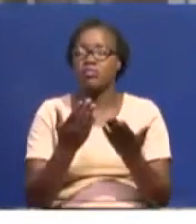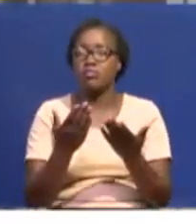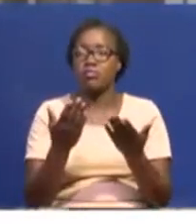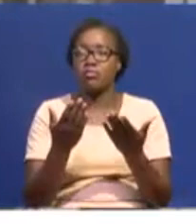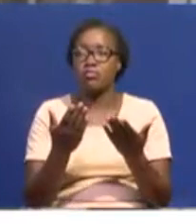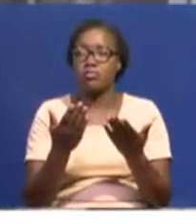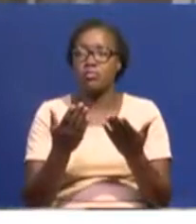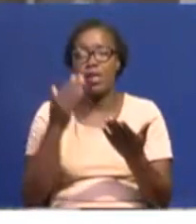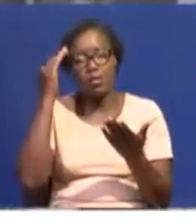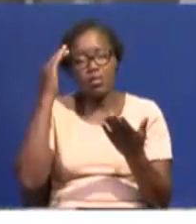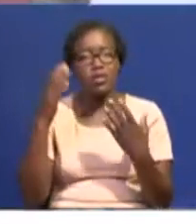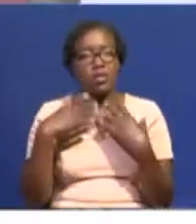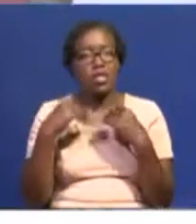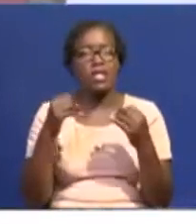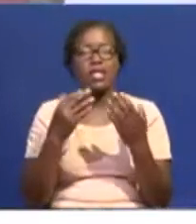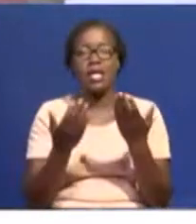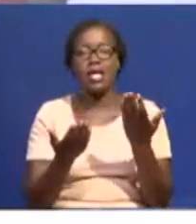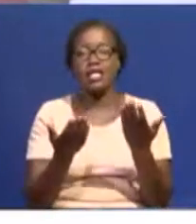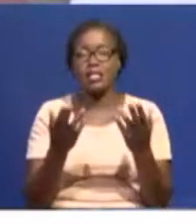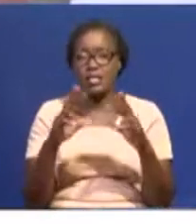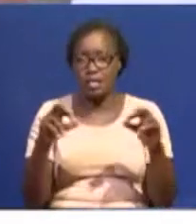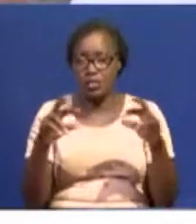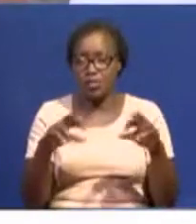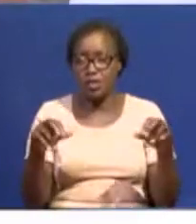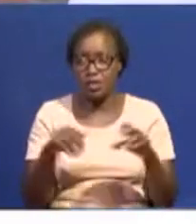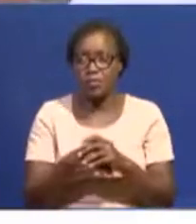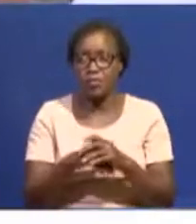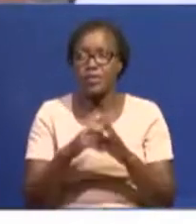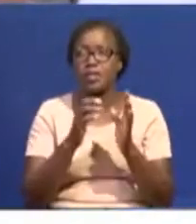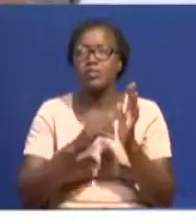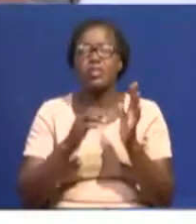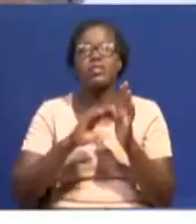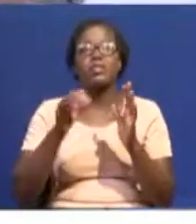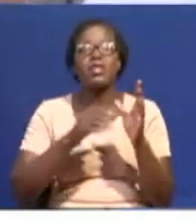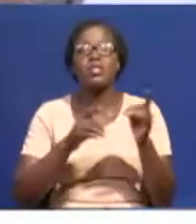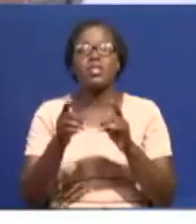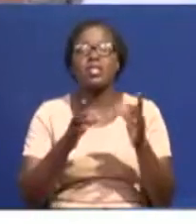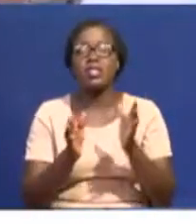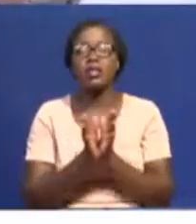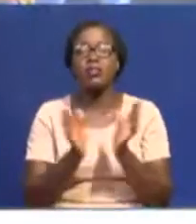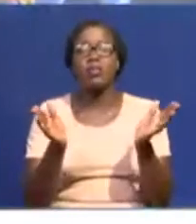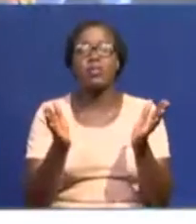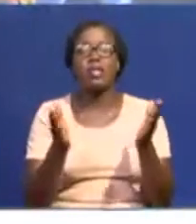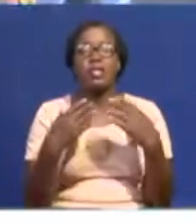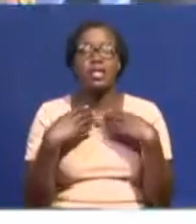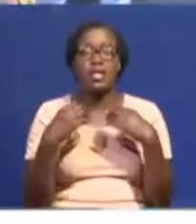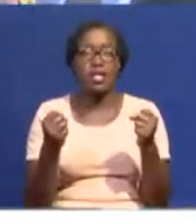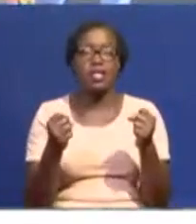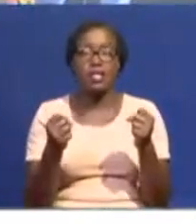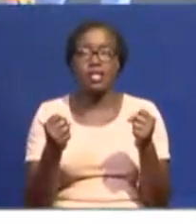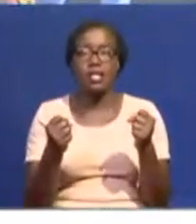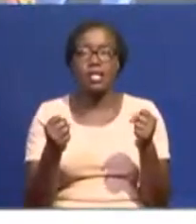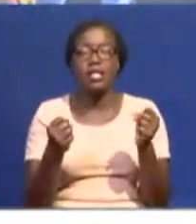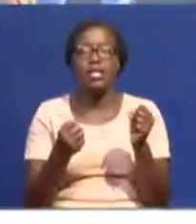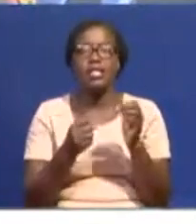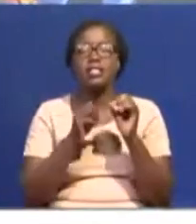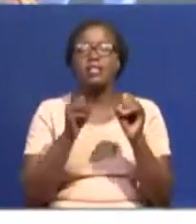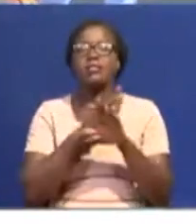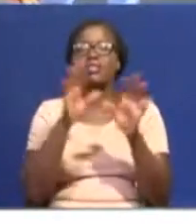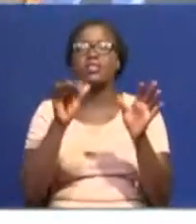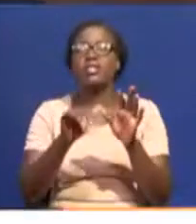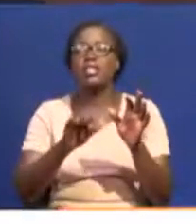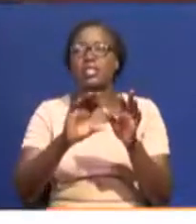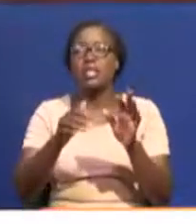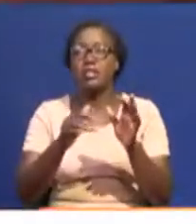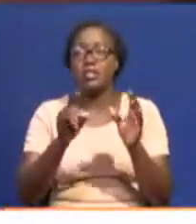are doing some mental health assessment. Machakos County Director of Public Health Wanyaga Moniki revealed the County Department of Health